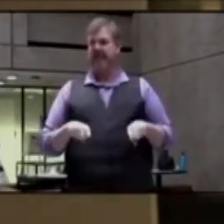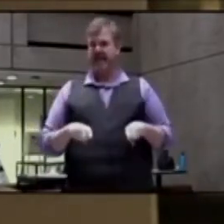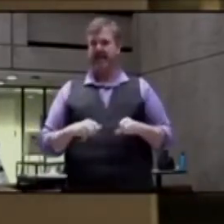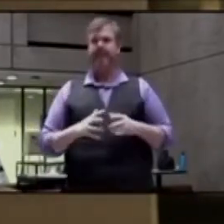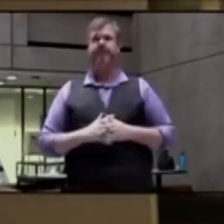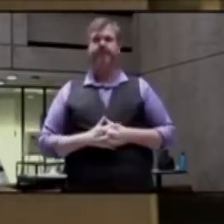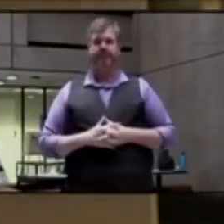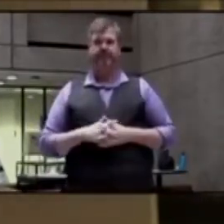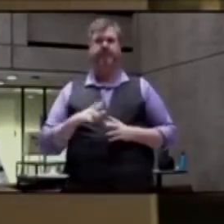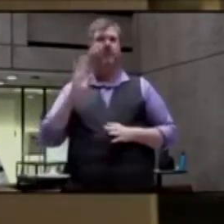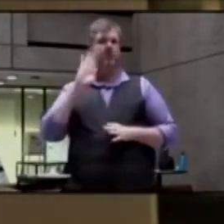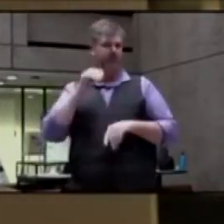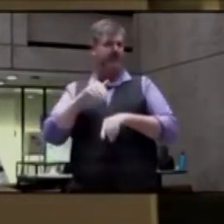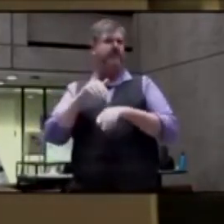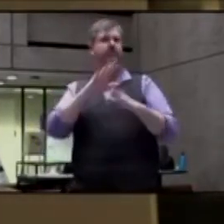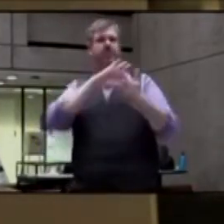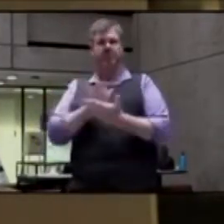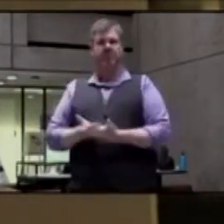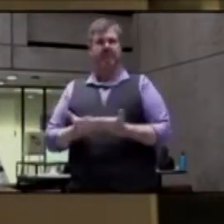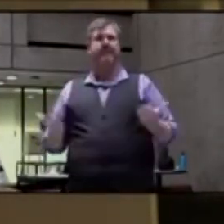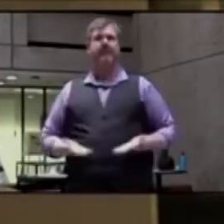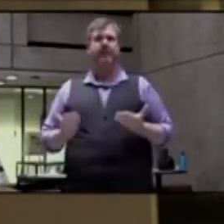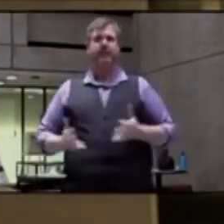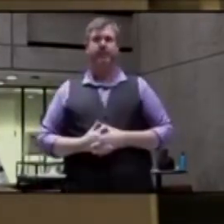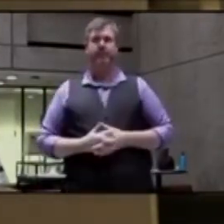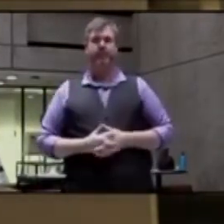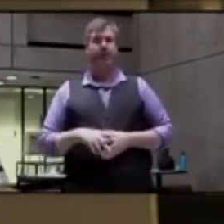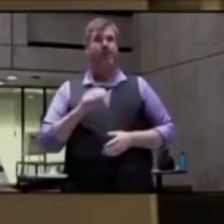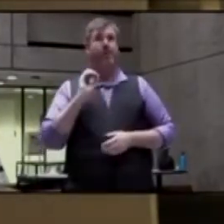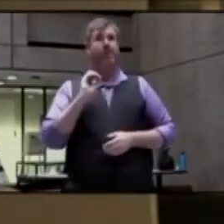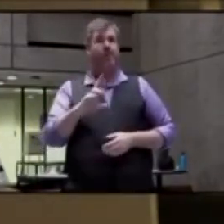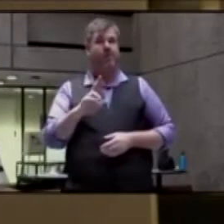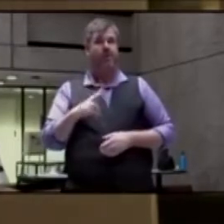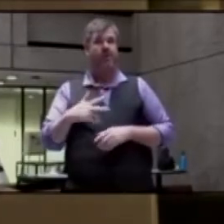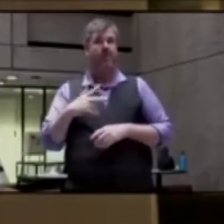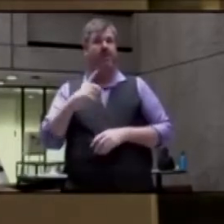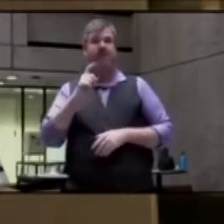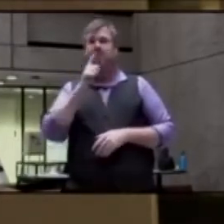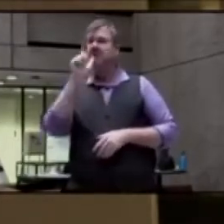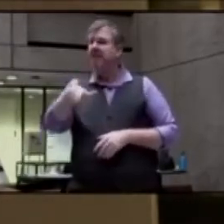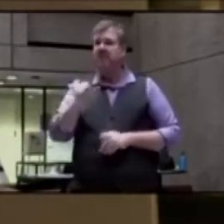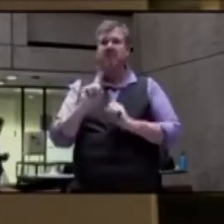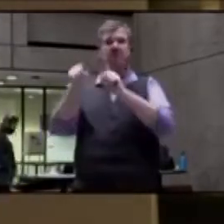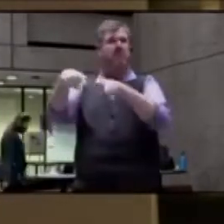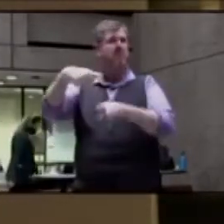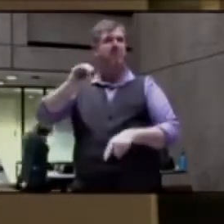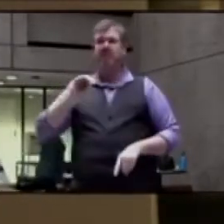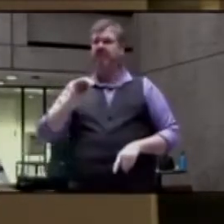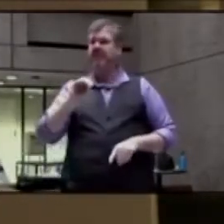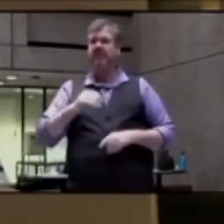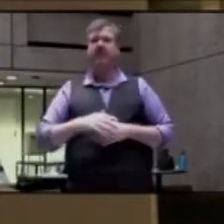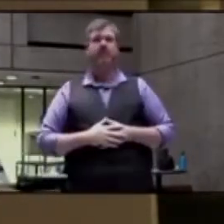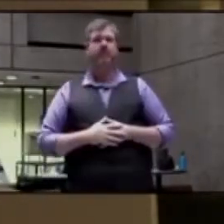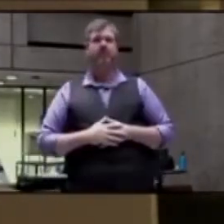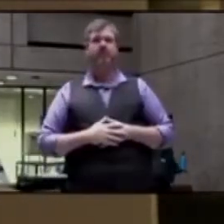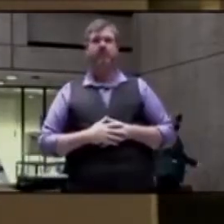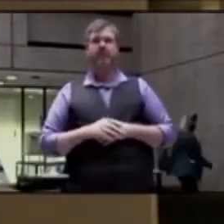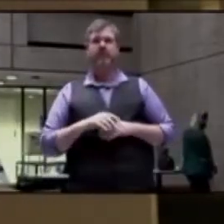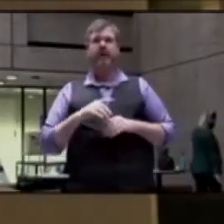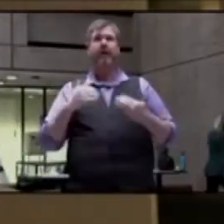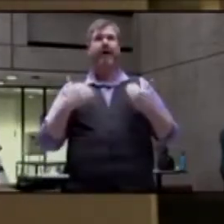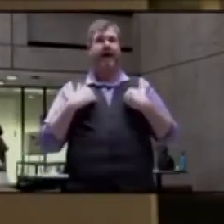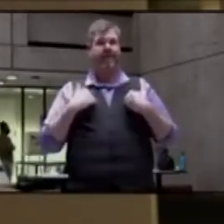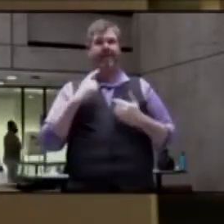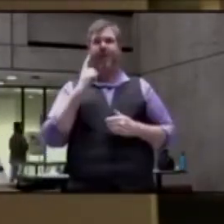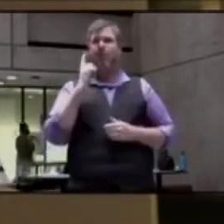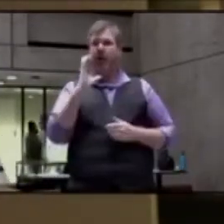us. Or you can skip the post office and drop it into one of our 100 drop boxes located